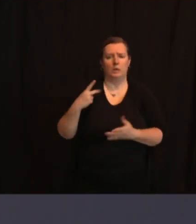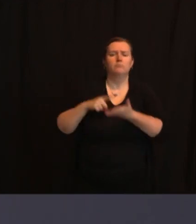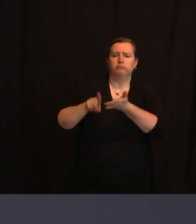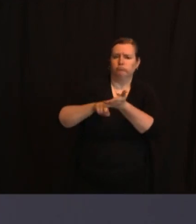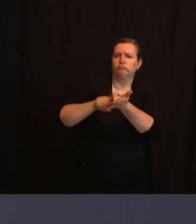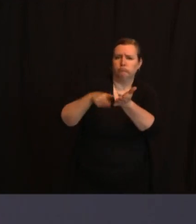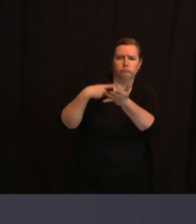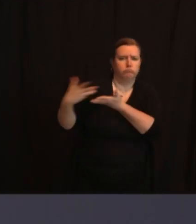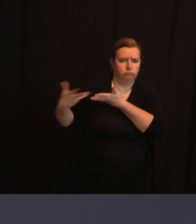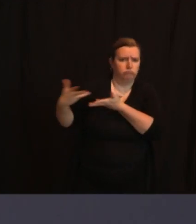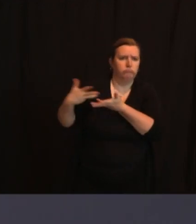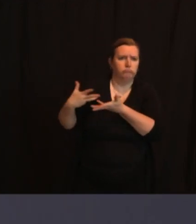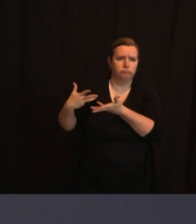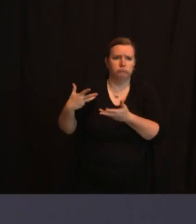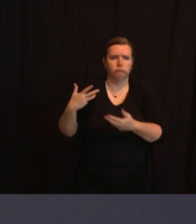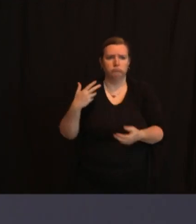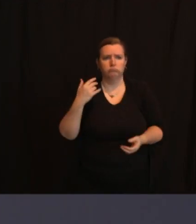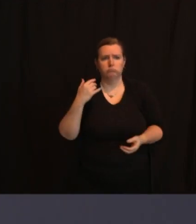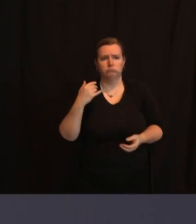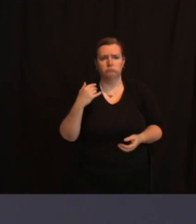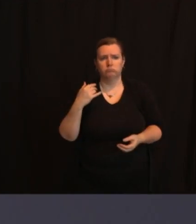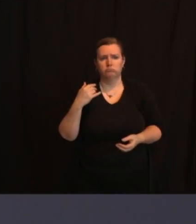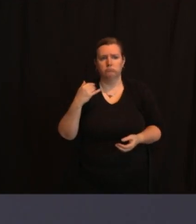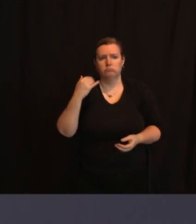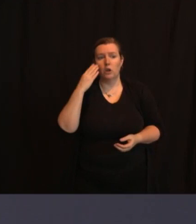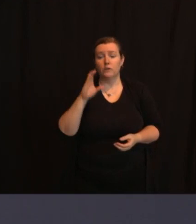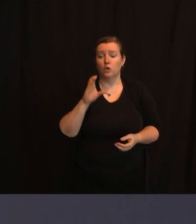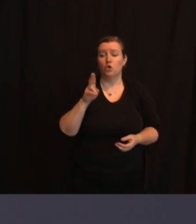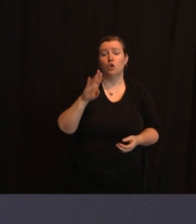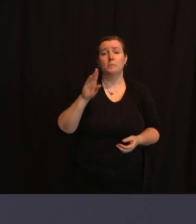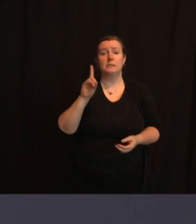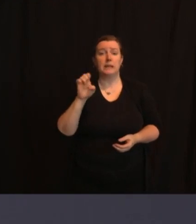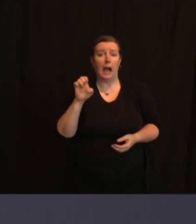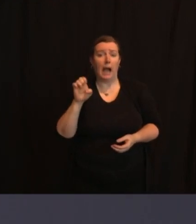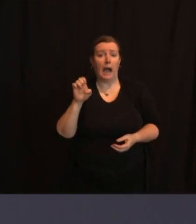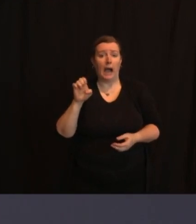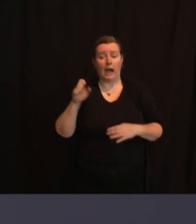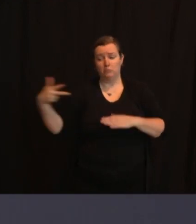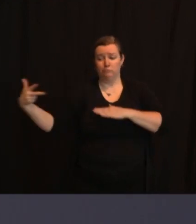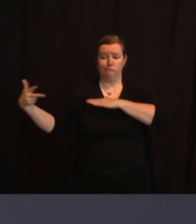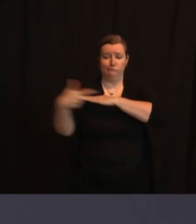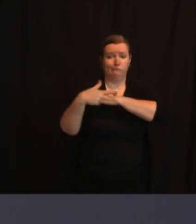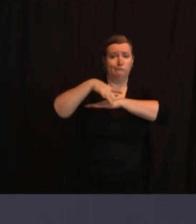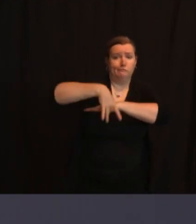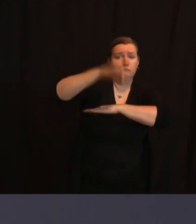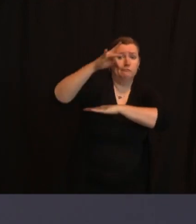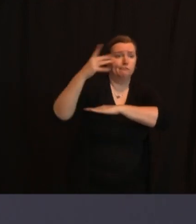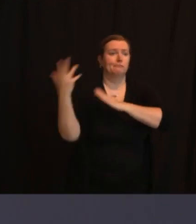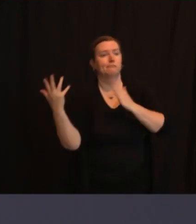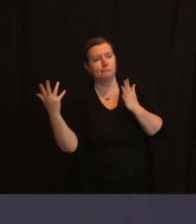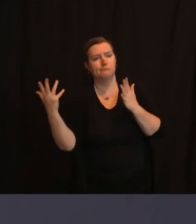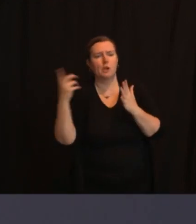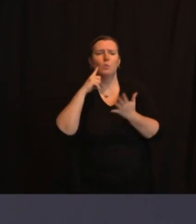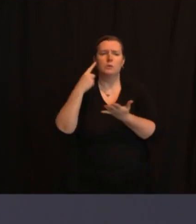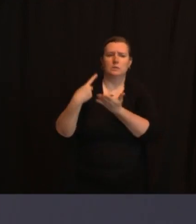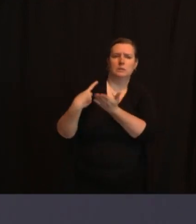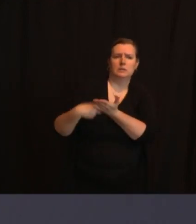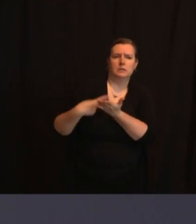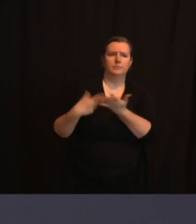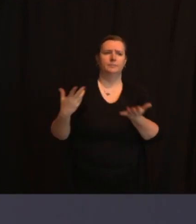of curbside pickup is something that we're looking at. And the golf question is, it's not because I'm a golfer, because I'm